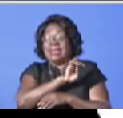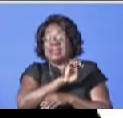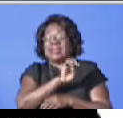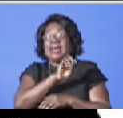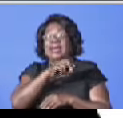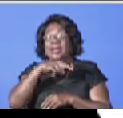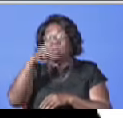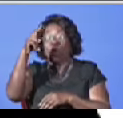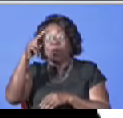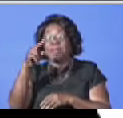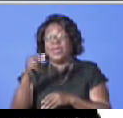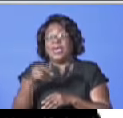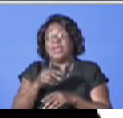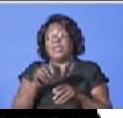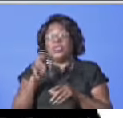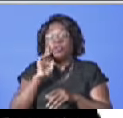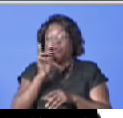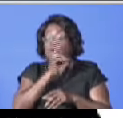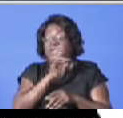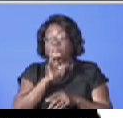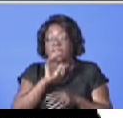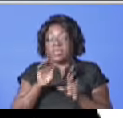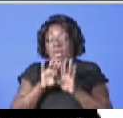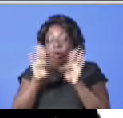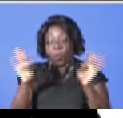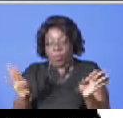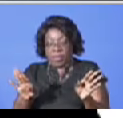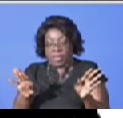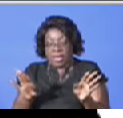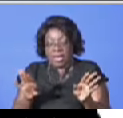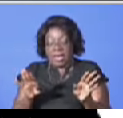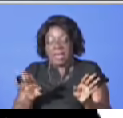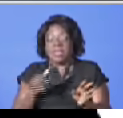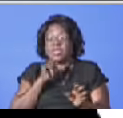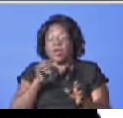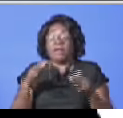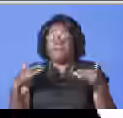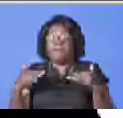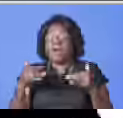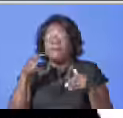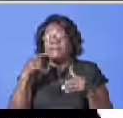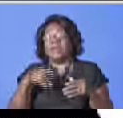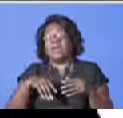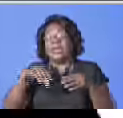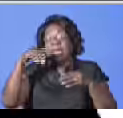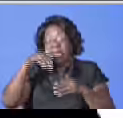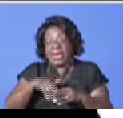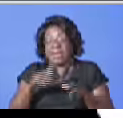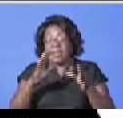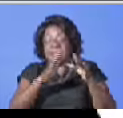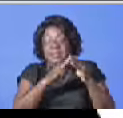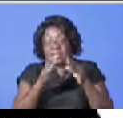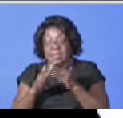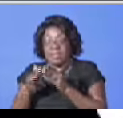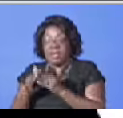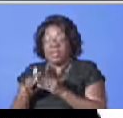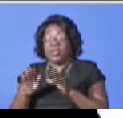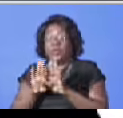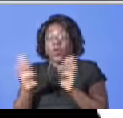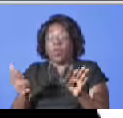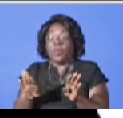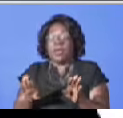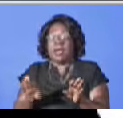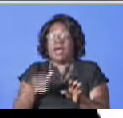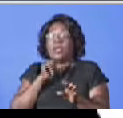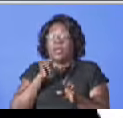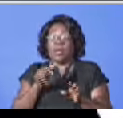North, these restaurants are open. And I think it's unfair for the inner city, and especially the fish fry, not to be open up. We need to eat.